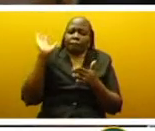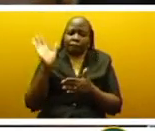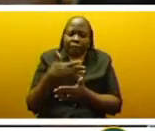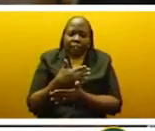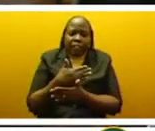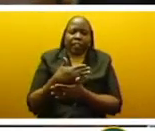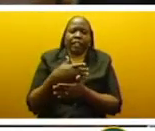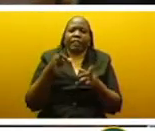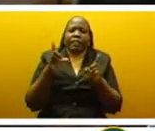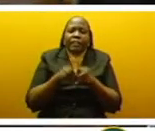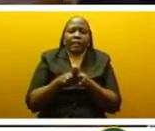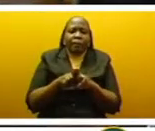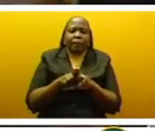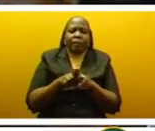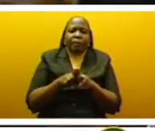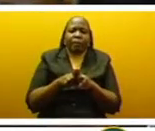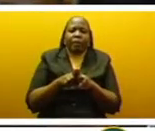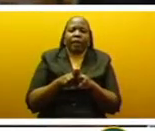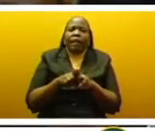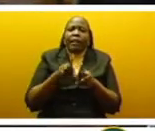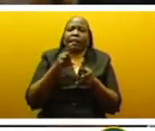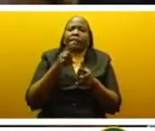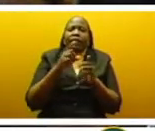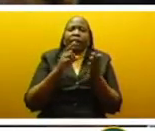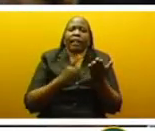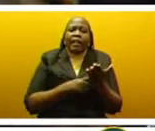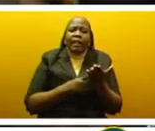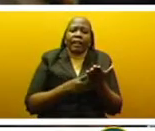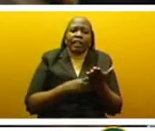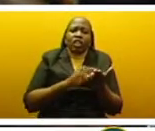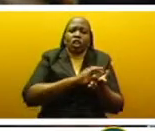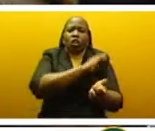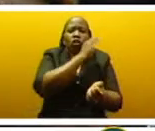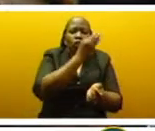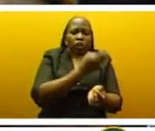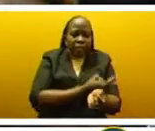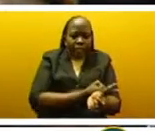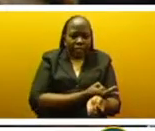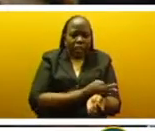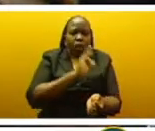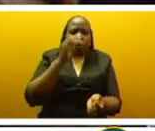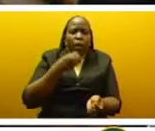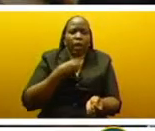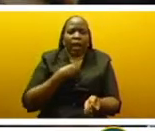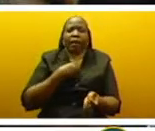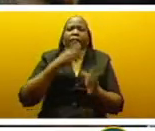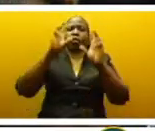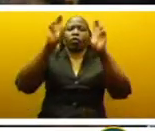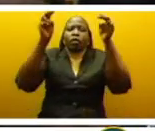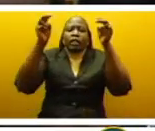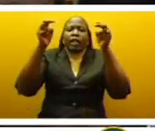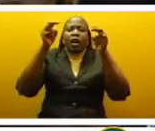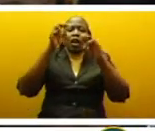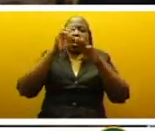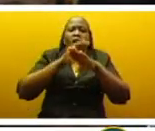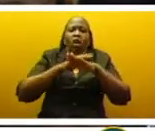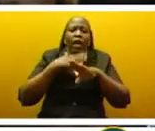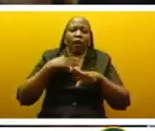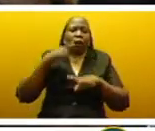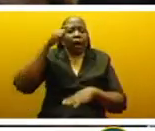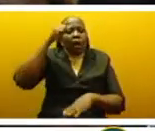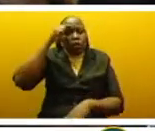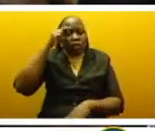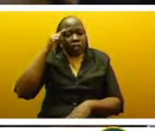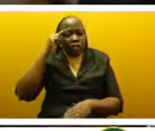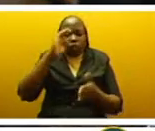the McFoy case, it's an English authority, that we have quoted in our original submissions. So